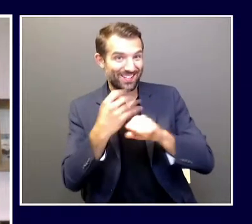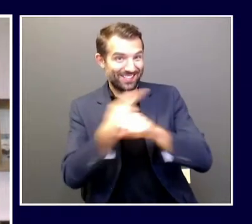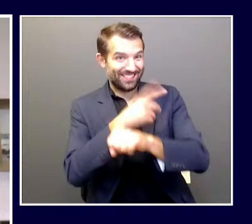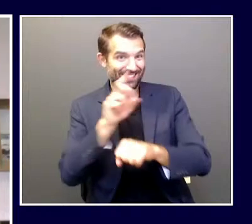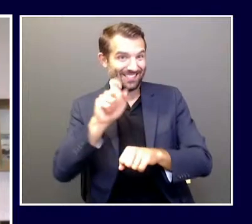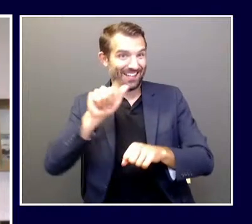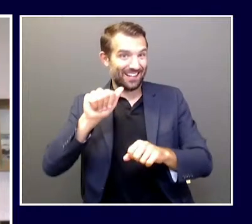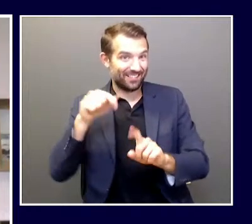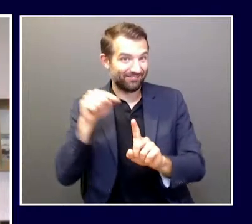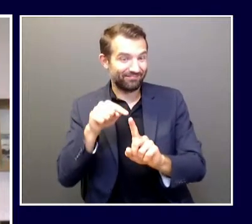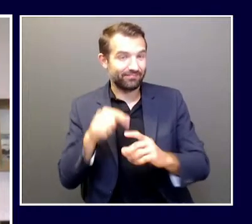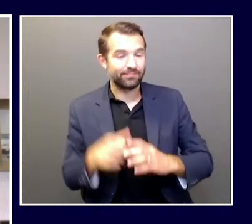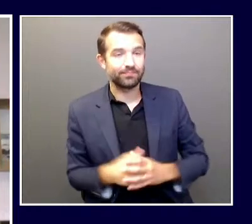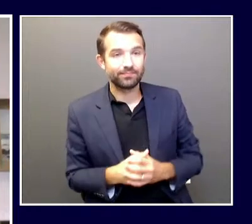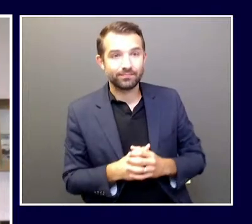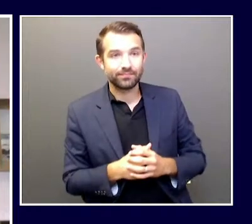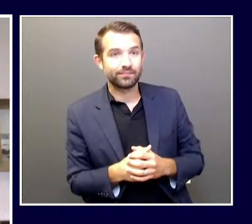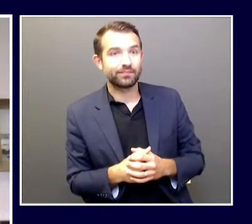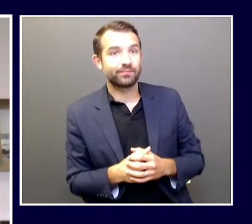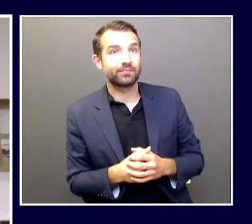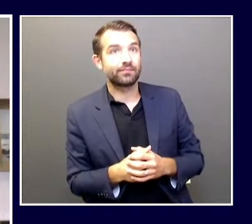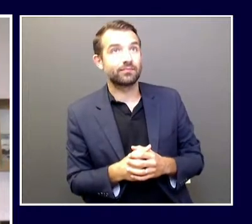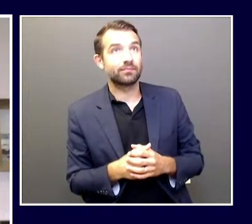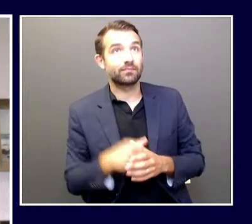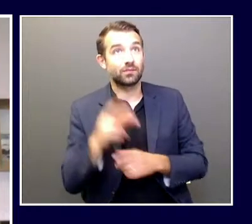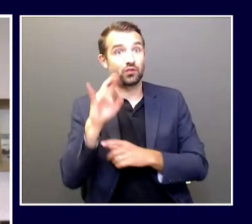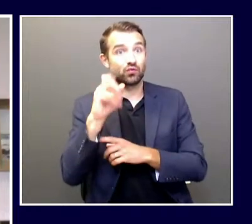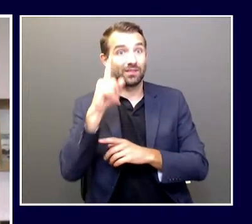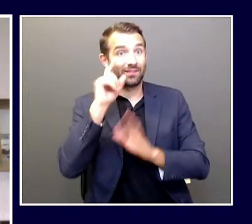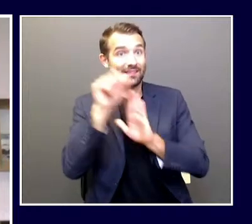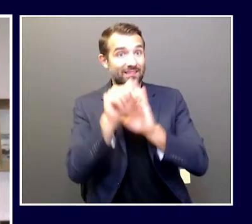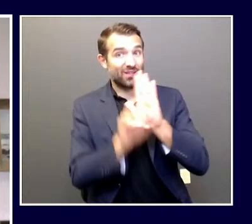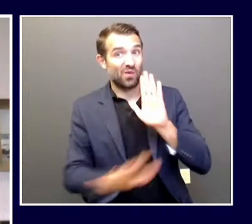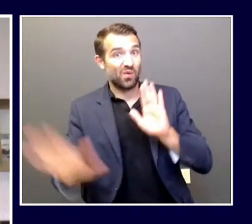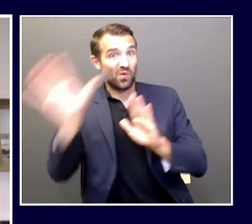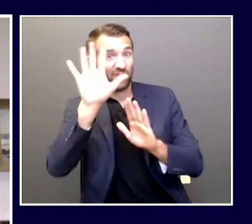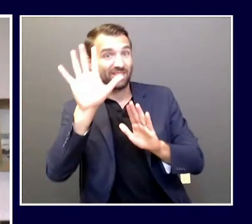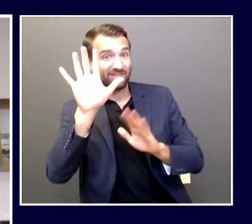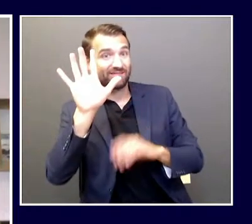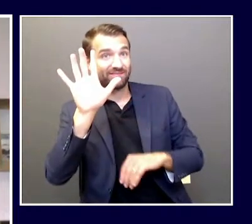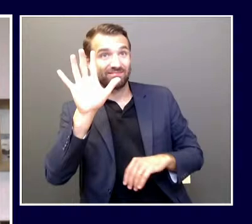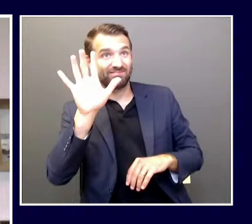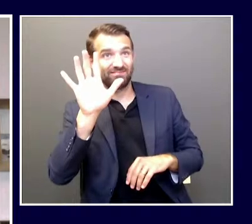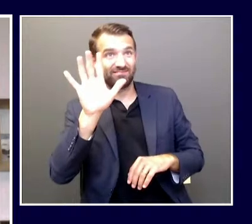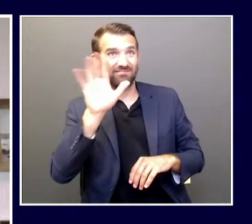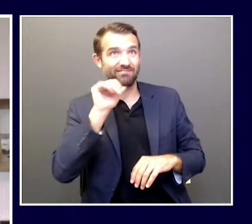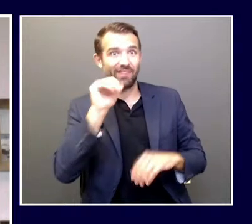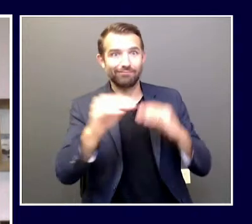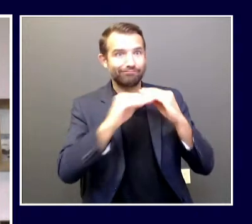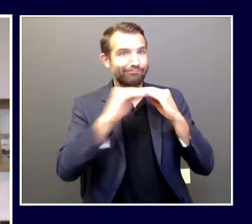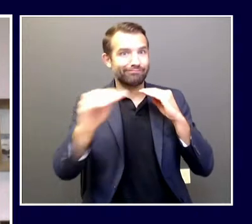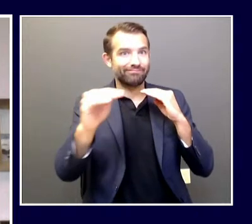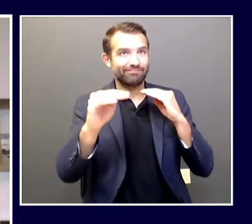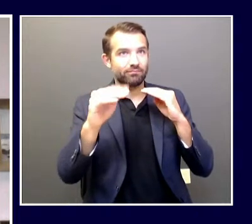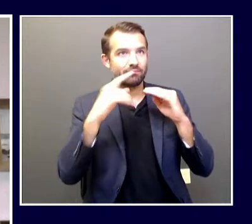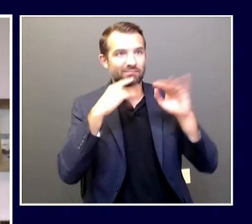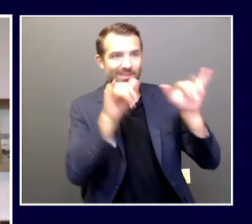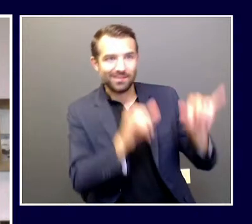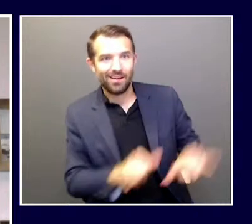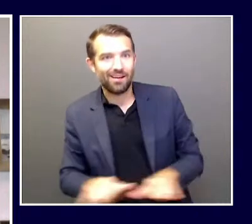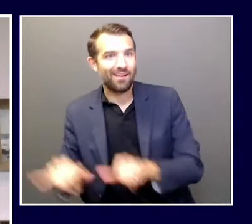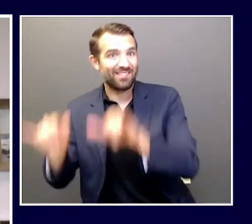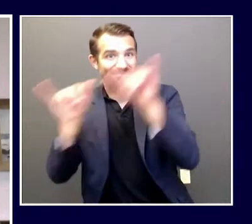the population, across the state, is no longer distributed uniformly. What we have now is not a homogeneous risk,